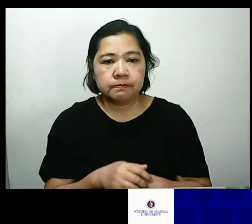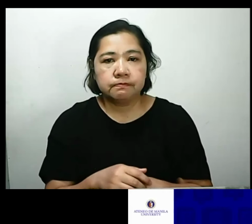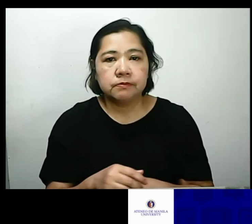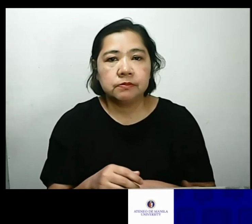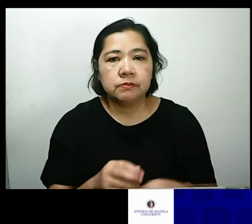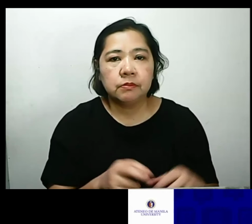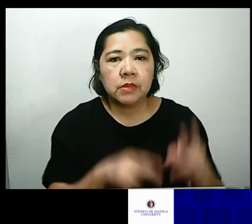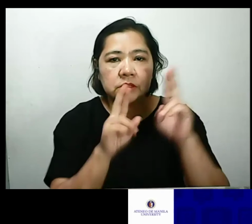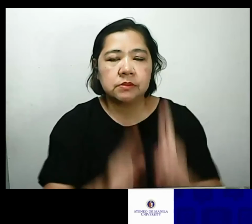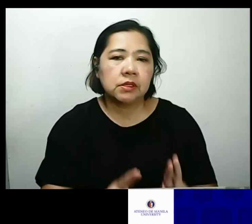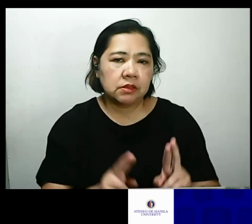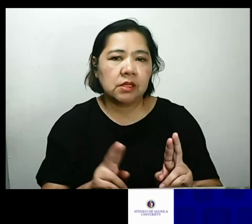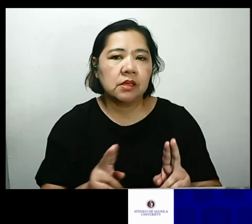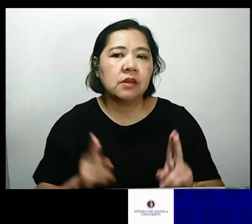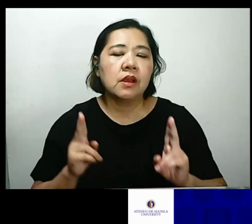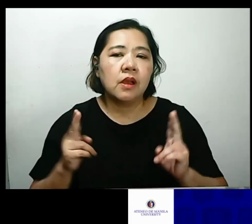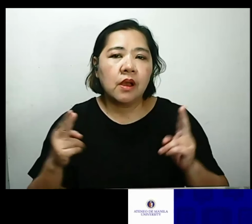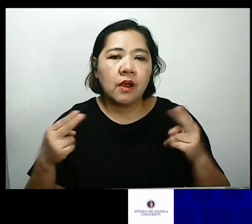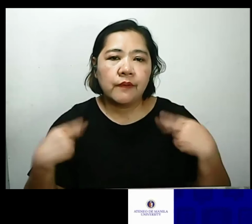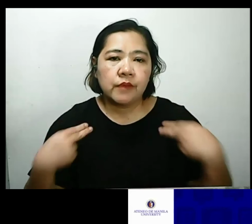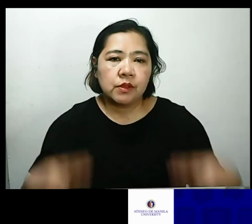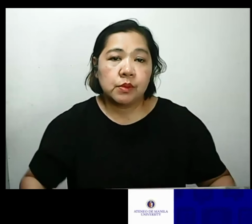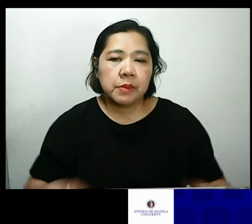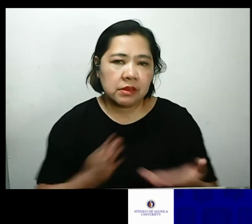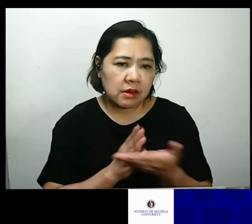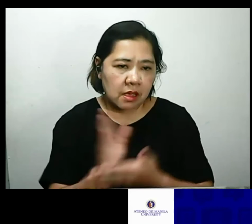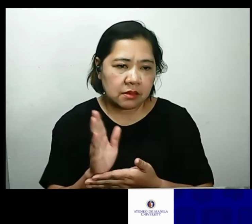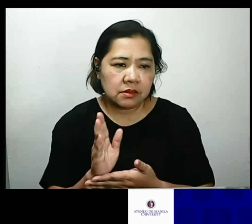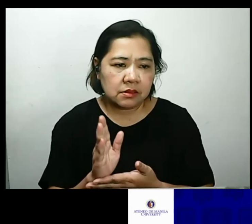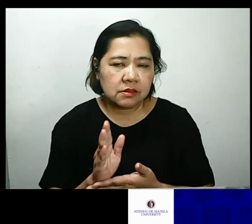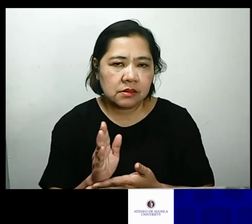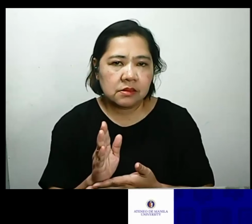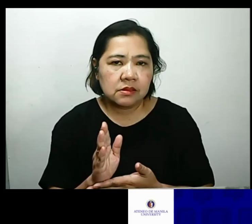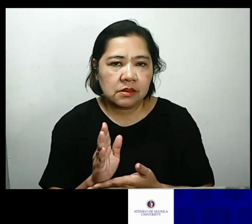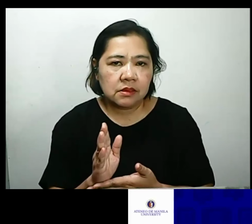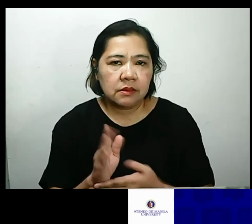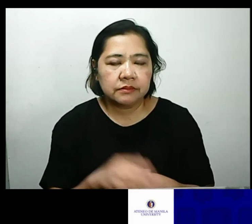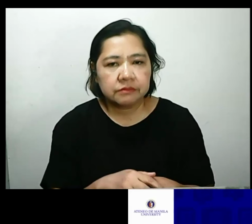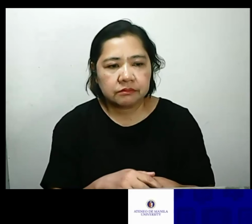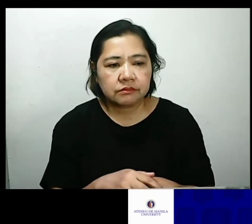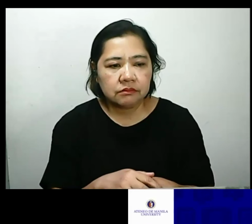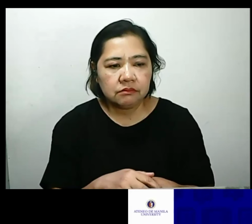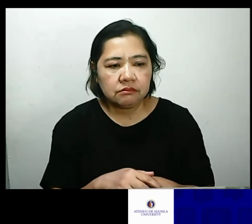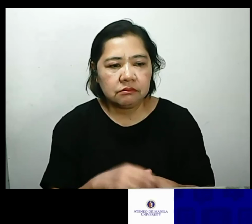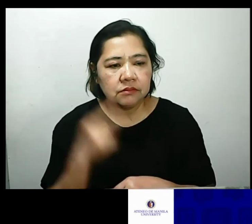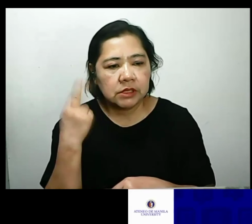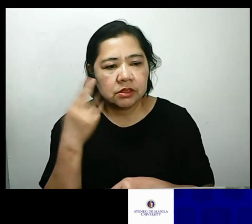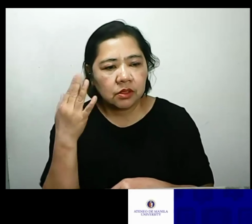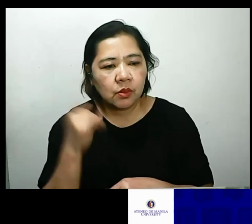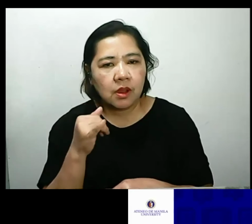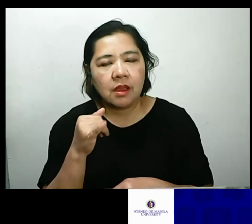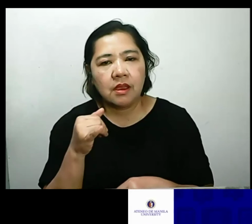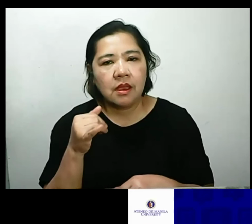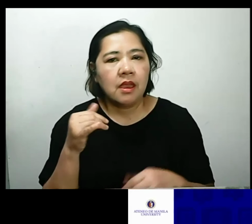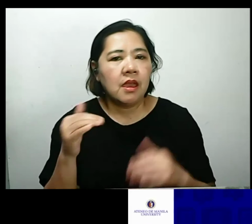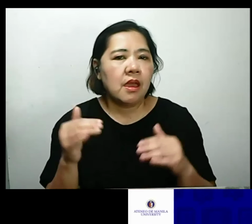respecting of human rights, right? And well, kaya din tinatawag siyang just energy transition because there should be